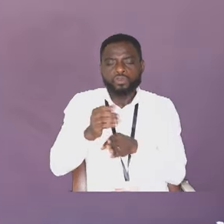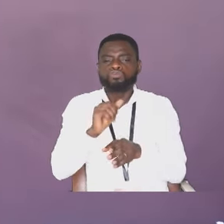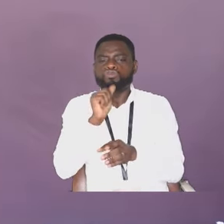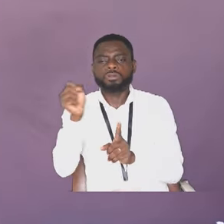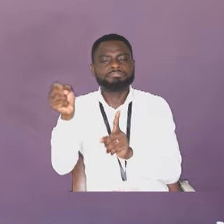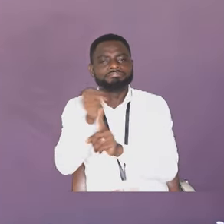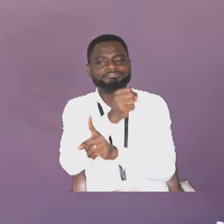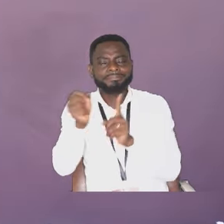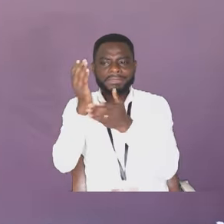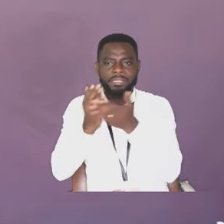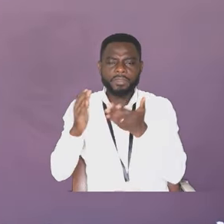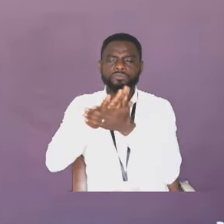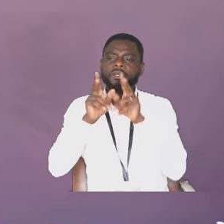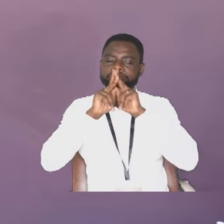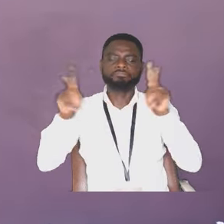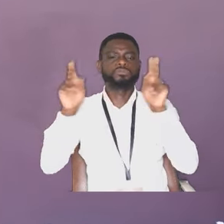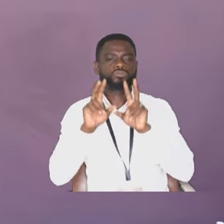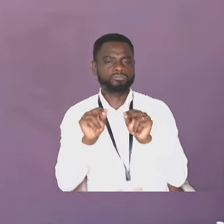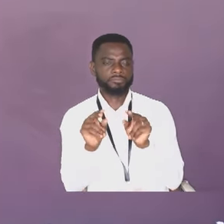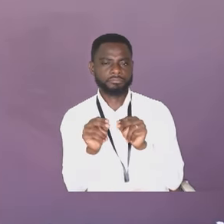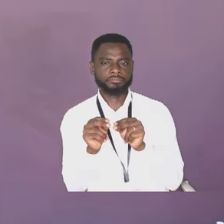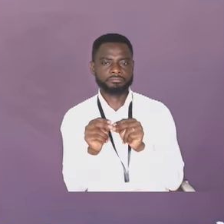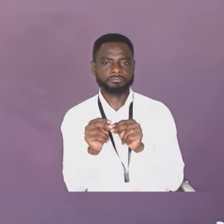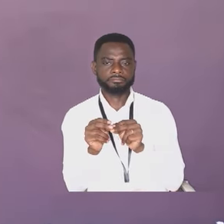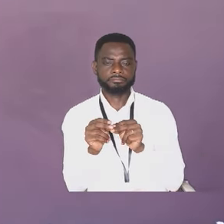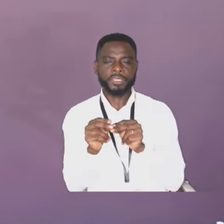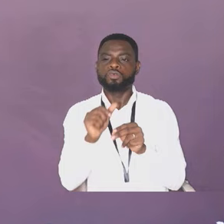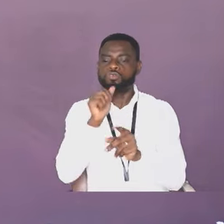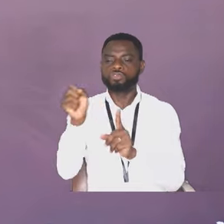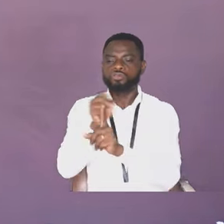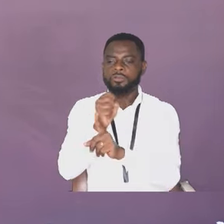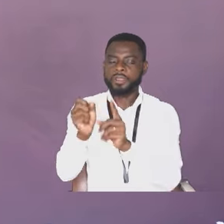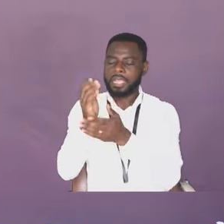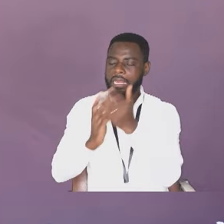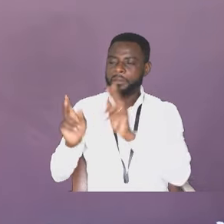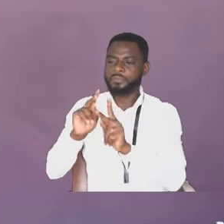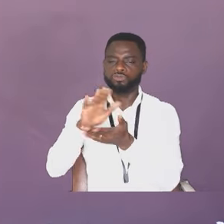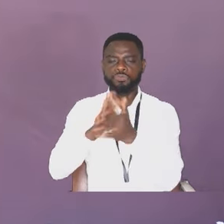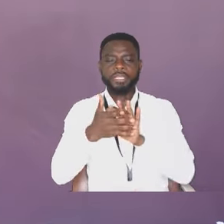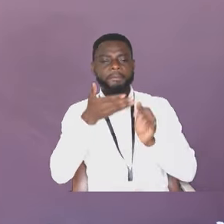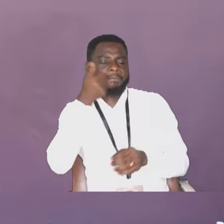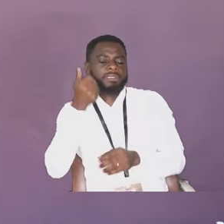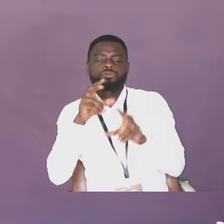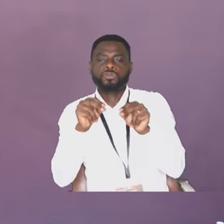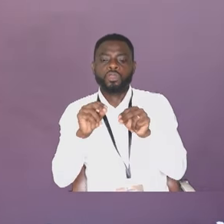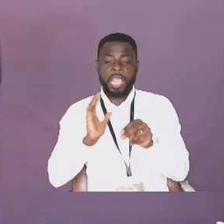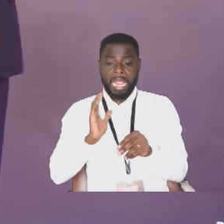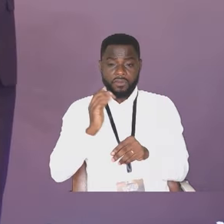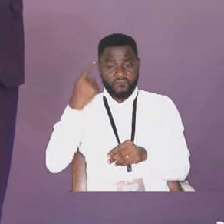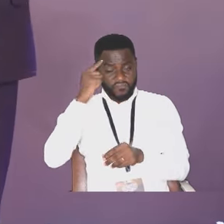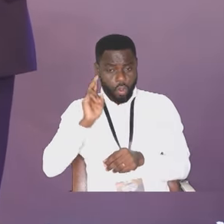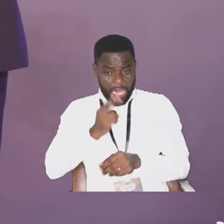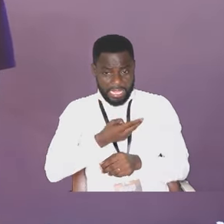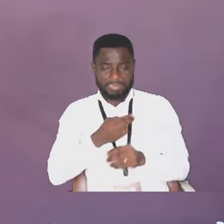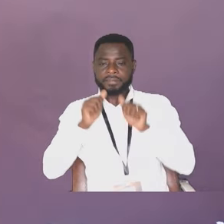trend. It is not to abuse someone to trend. For us, the blessings of God come from God, but